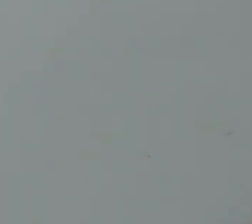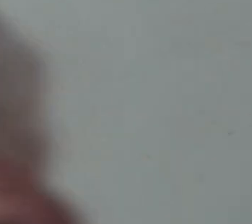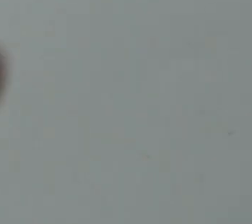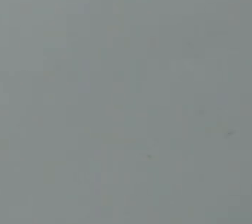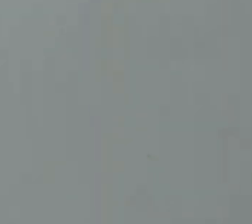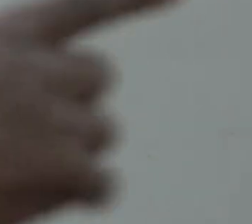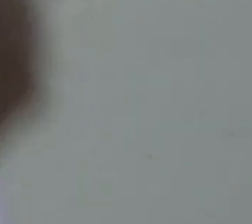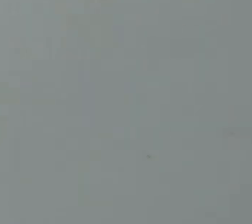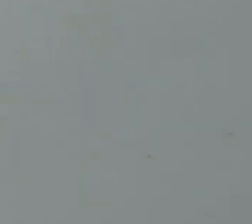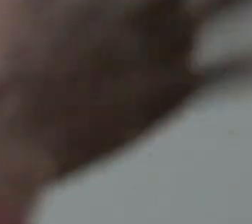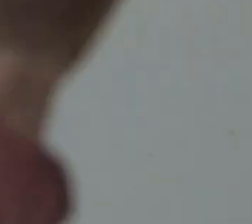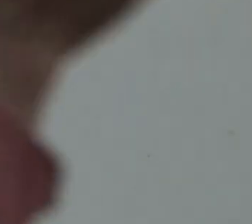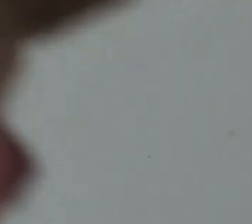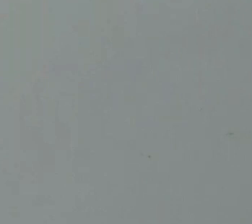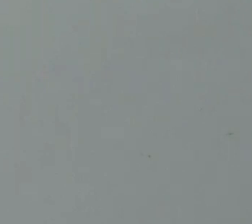Hi, everyone.